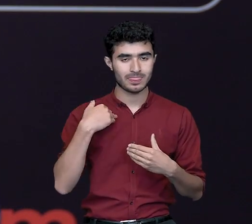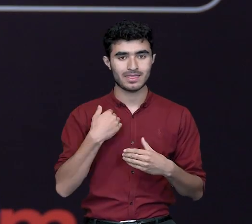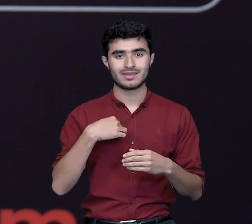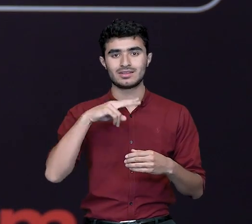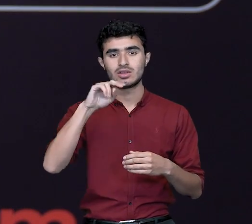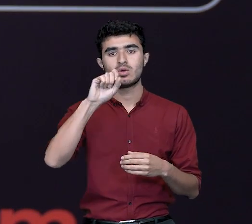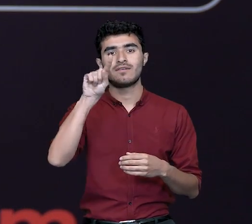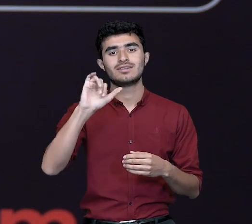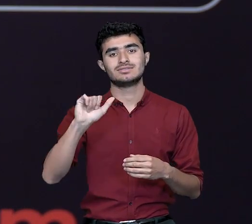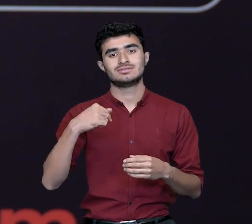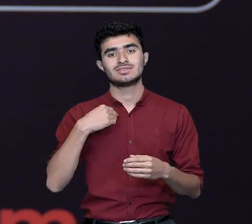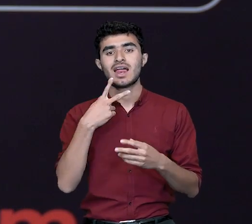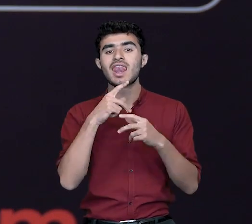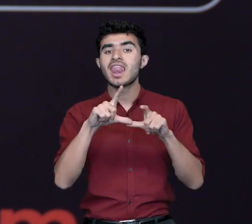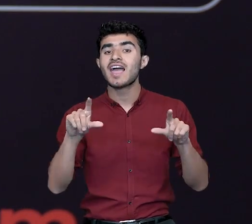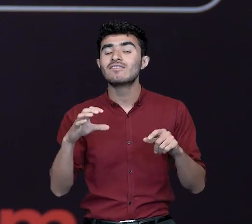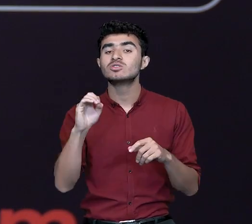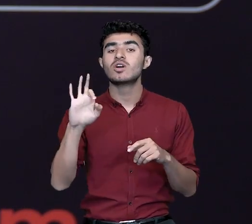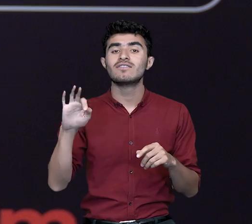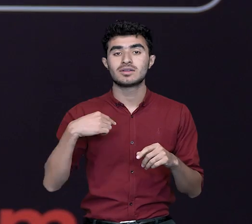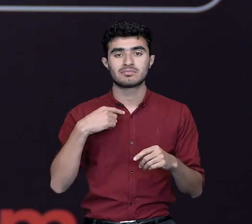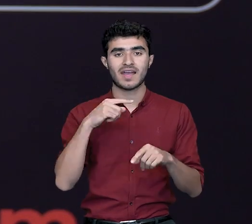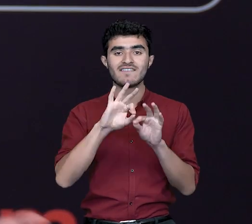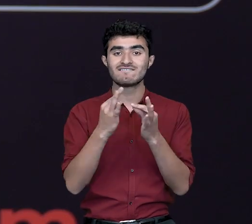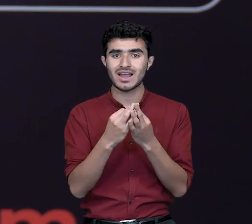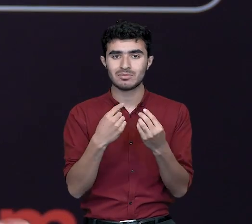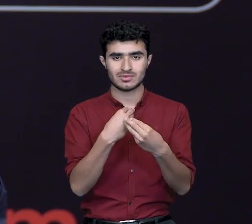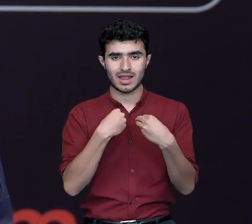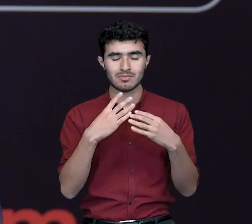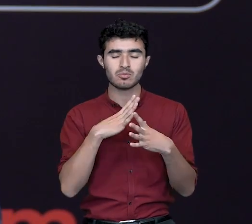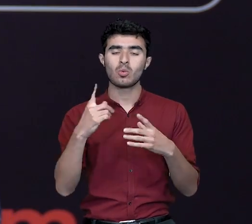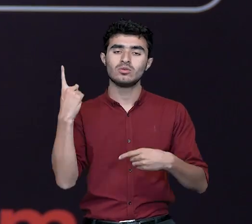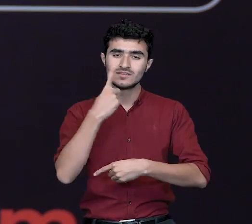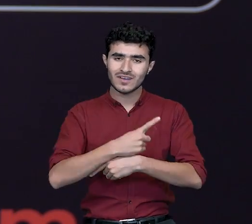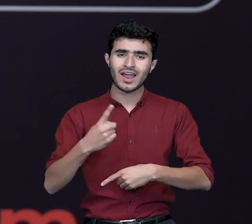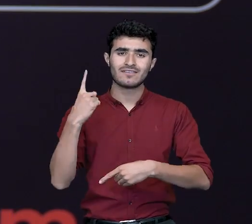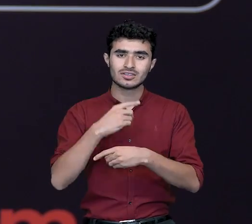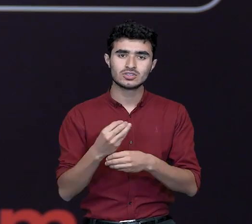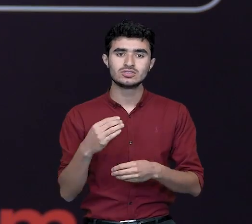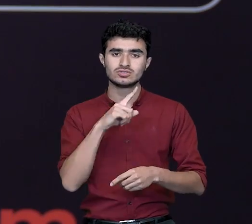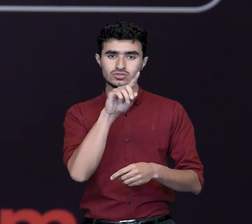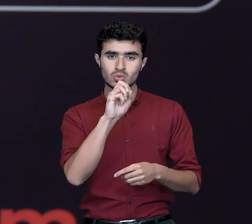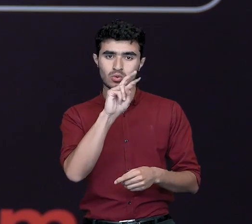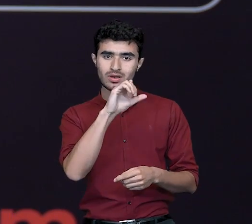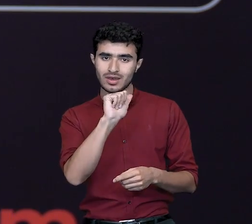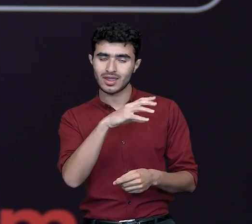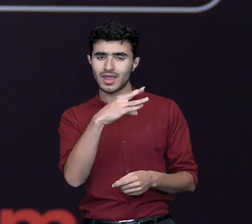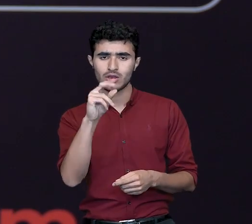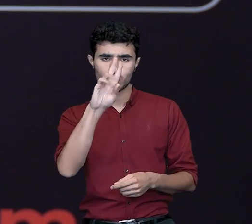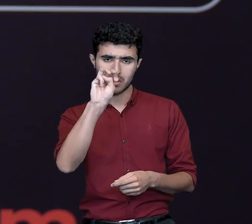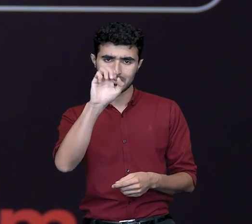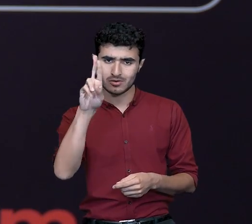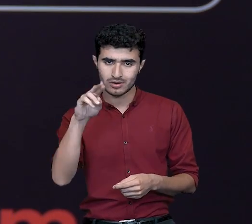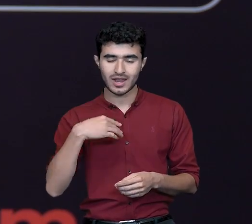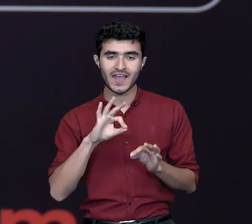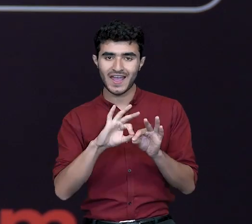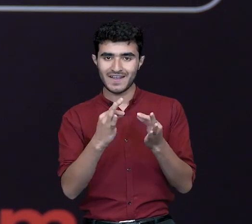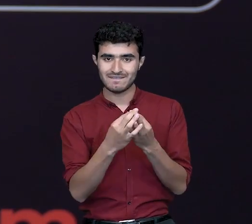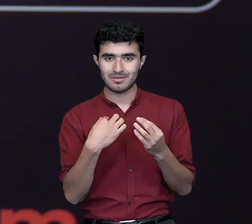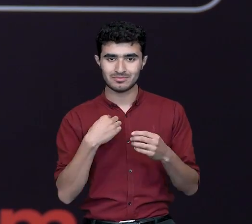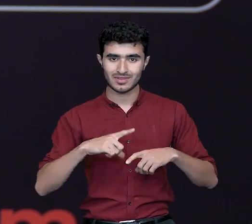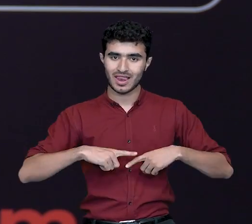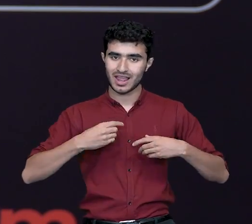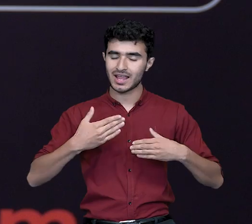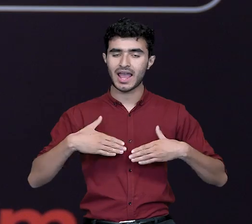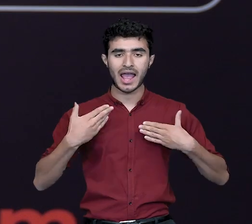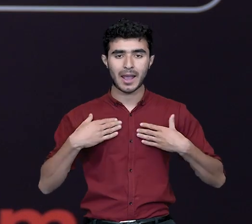I dislike the language of slang. My parents help me all day and night. Zuna and Umar, you heard that right? As a